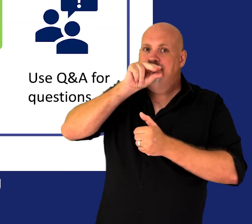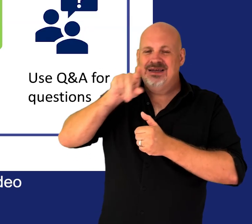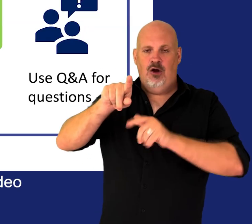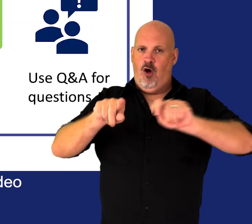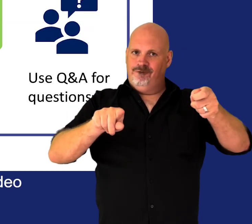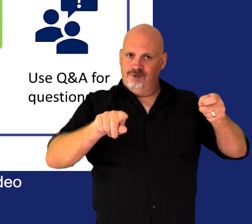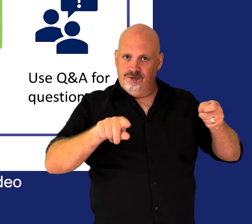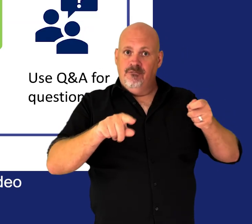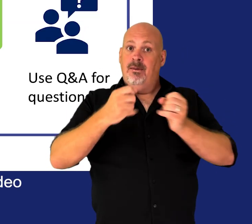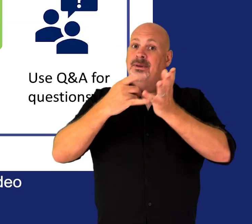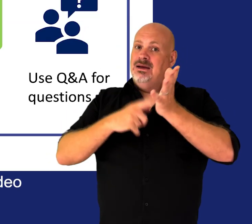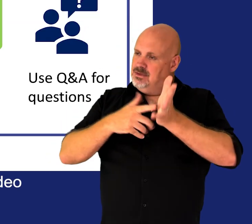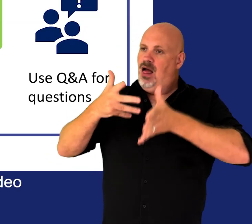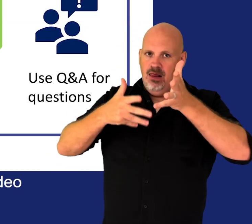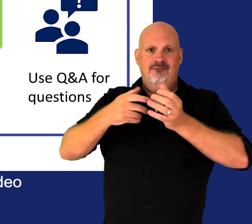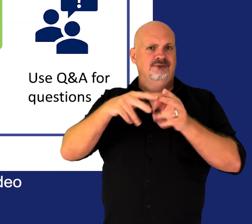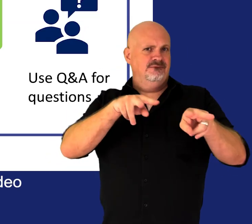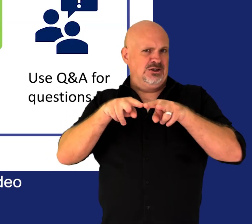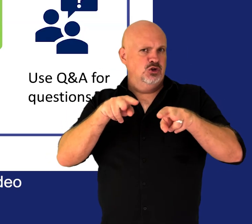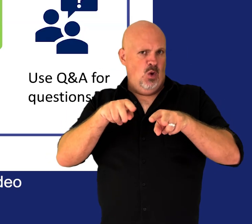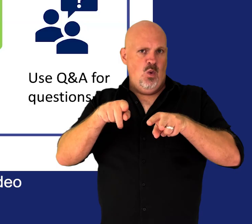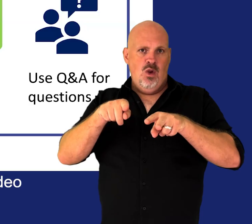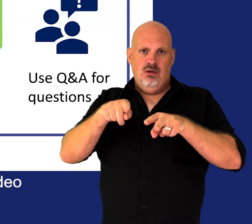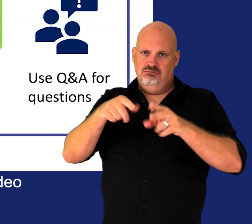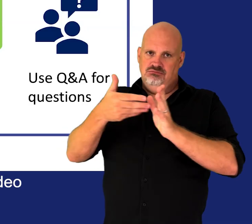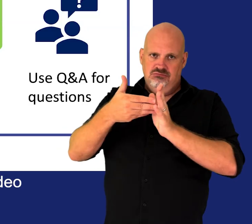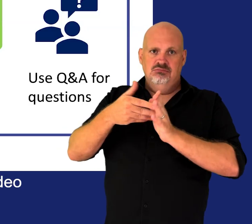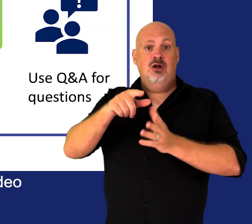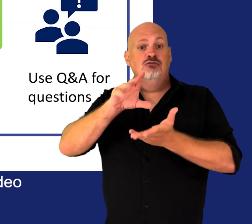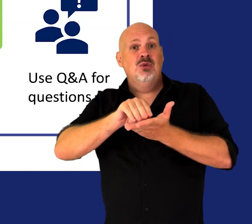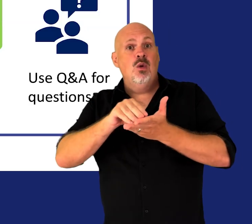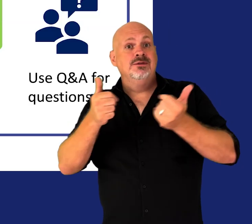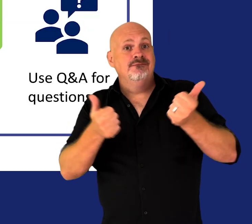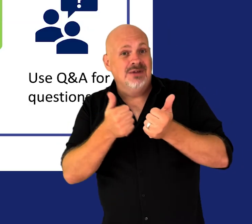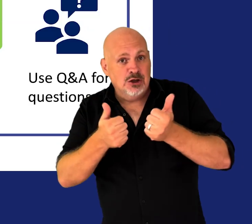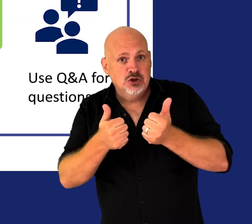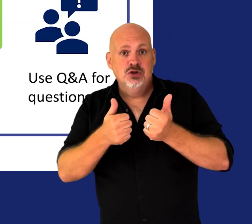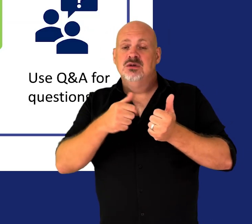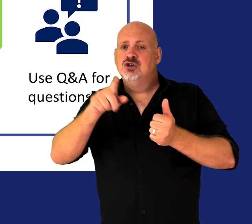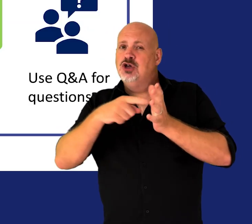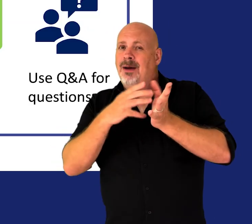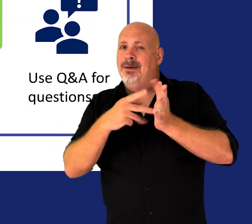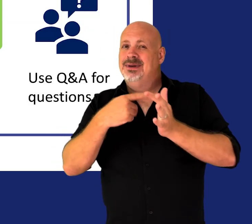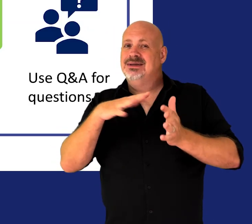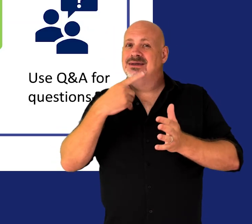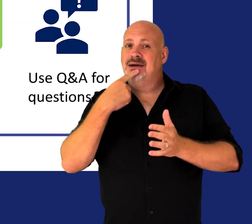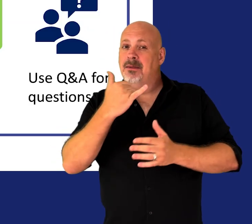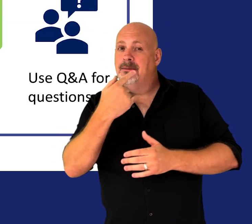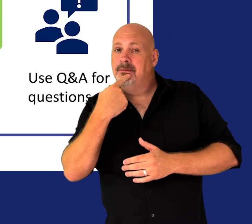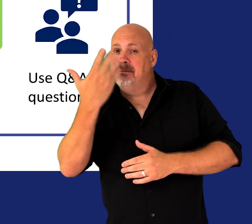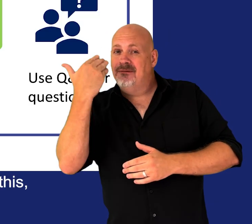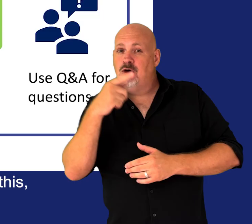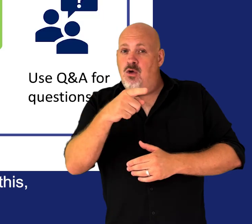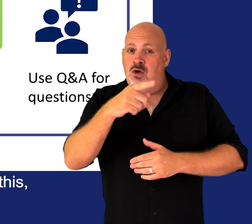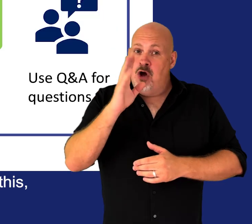off. The BSL we're going to add to the video once the recording is completed. And as Jamie mentioned, you may have mentioned